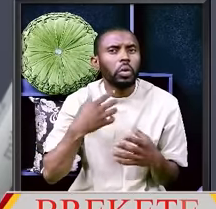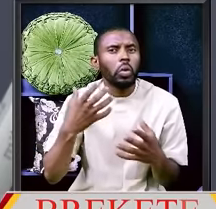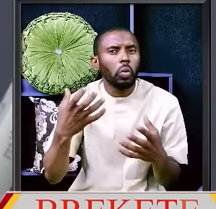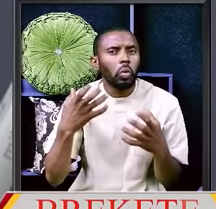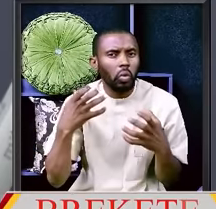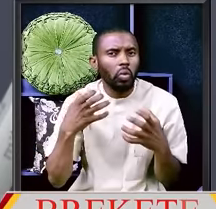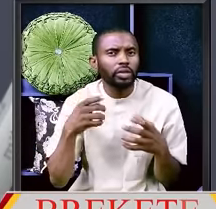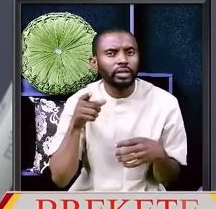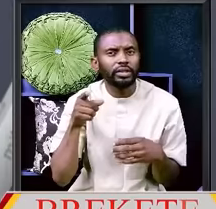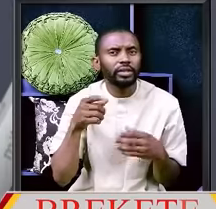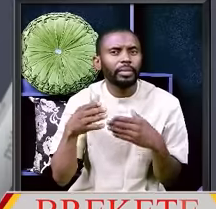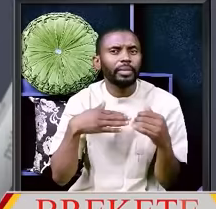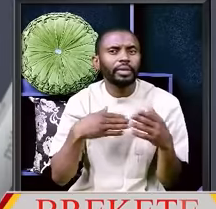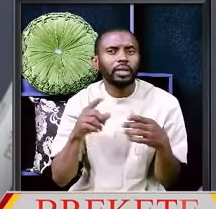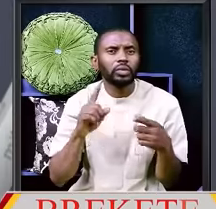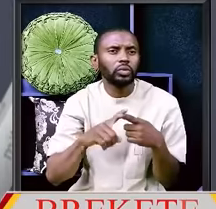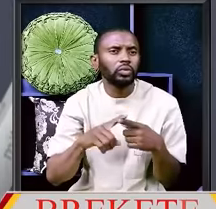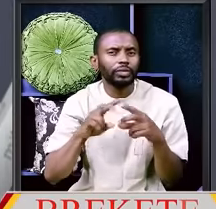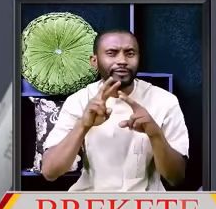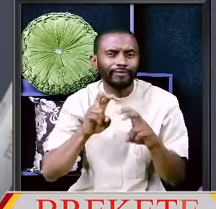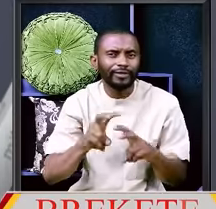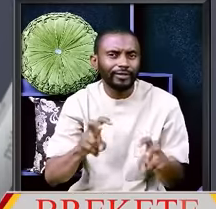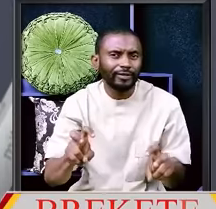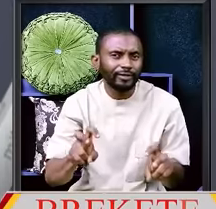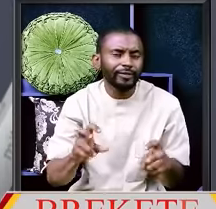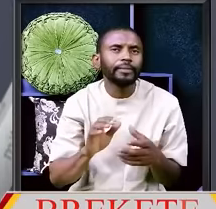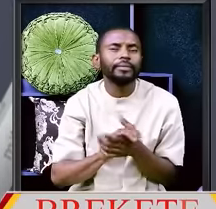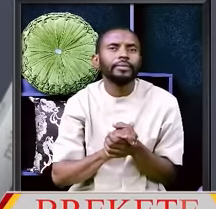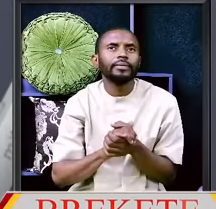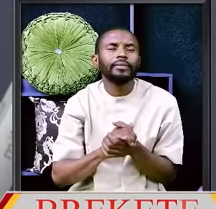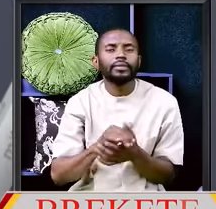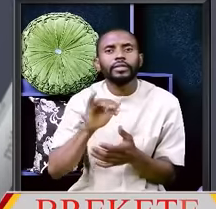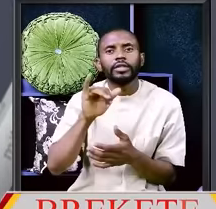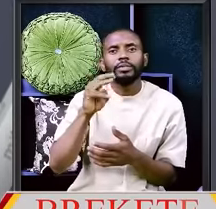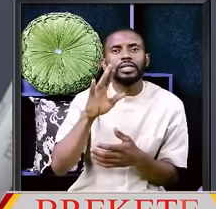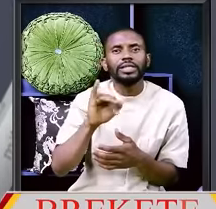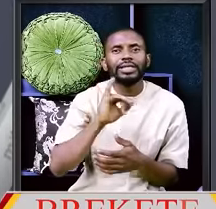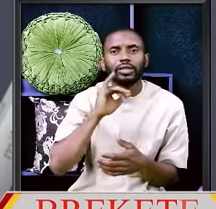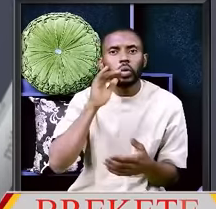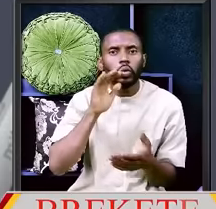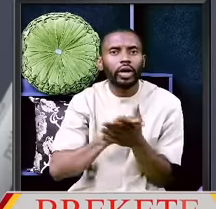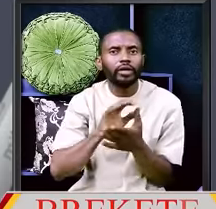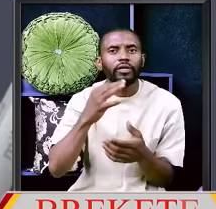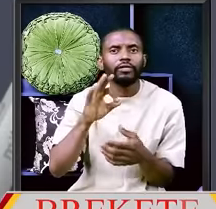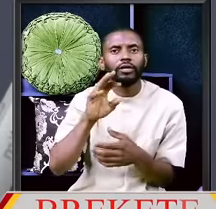matter. Amen. Mumu is the wife of Mohbad. I feel that